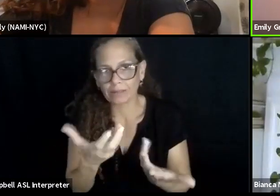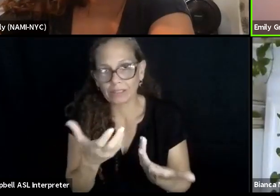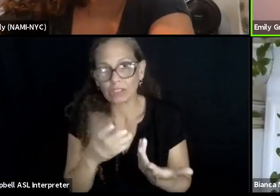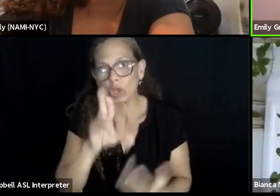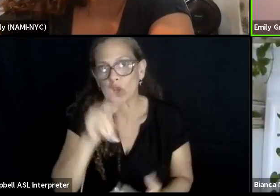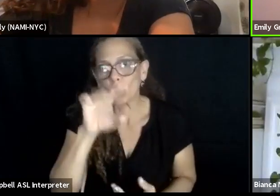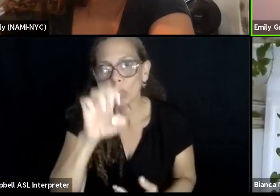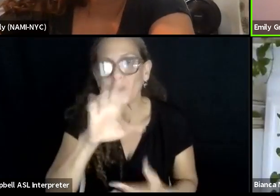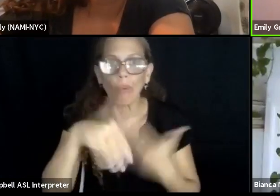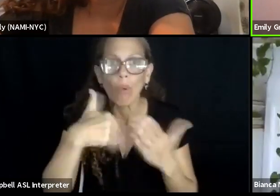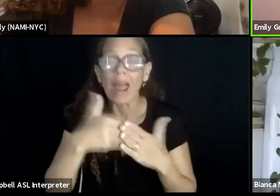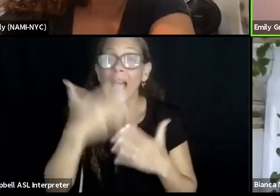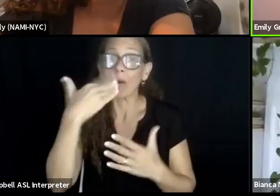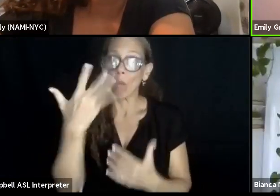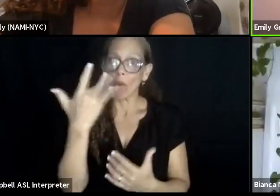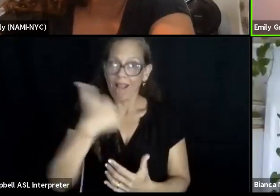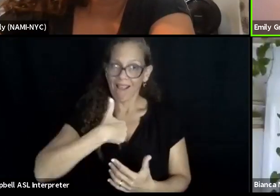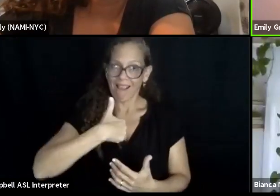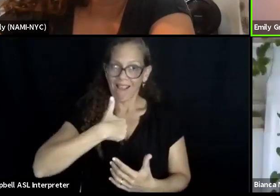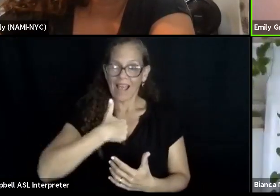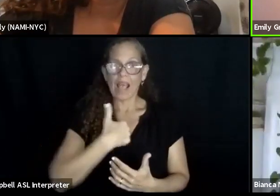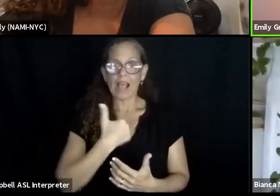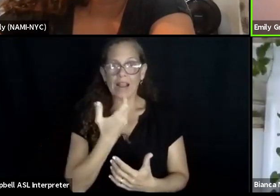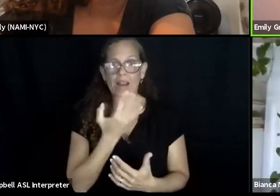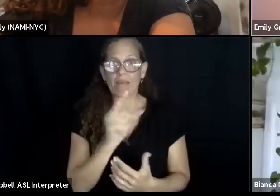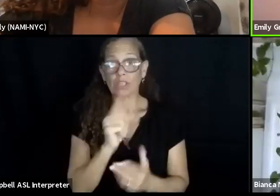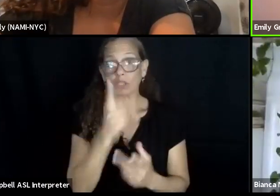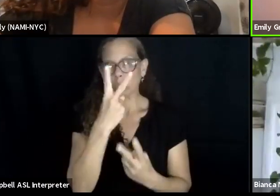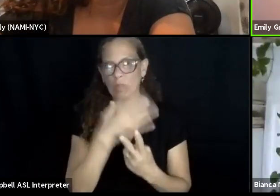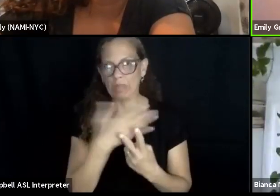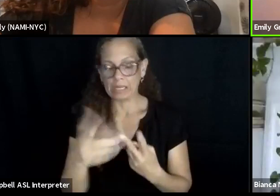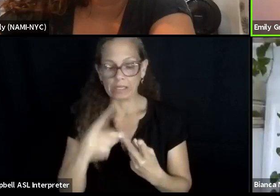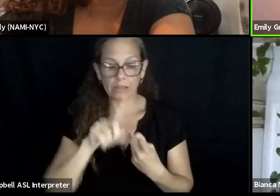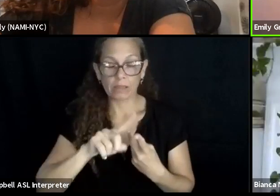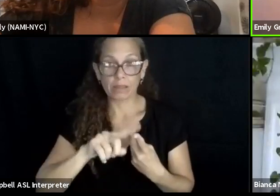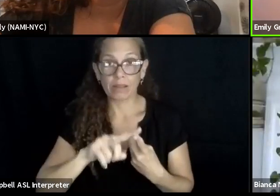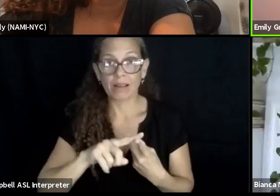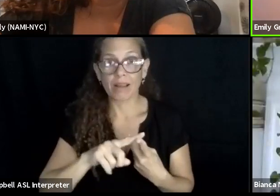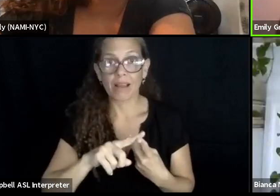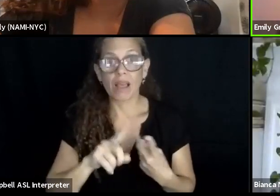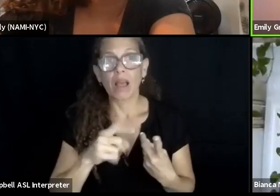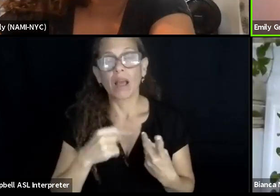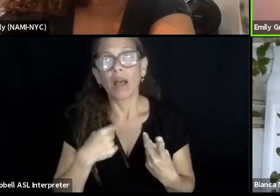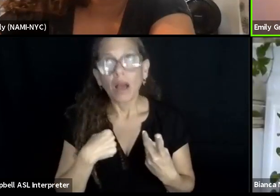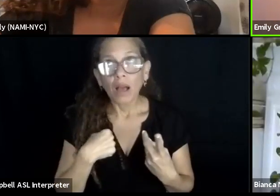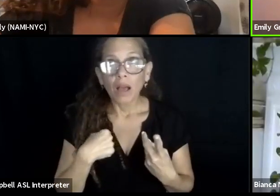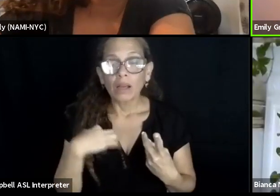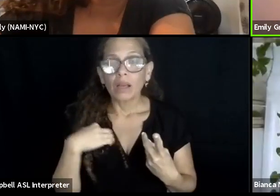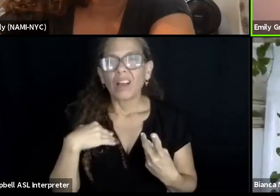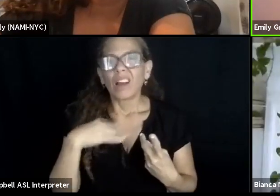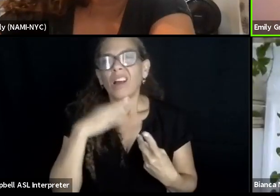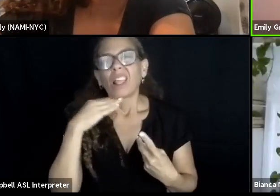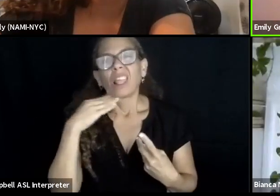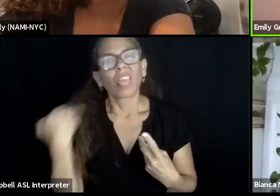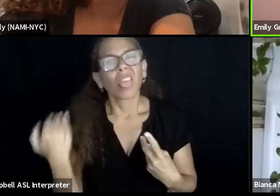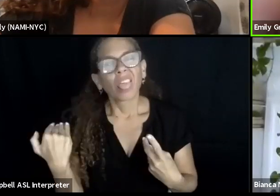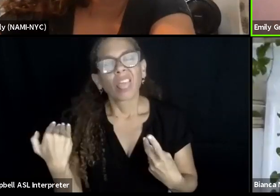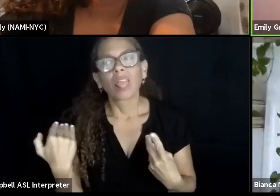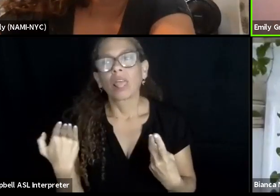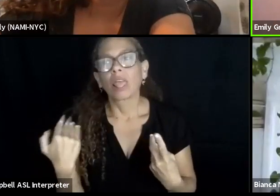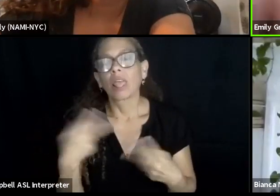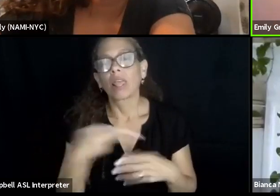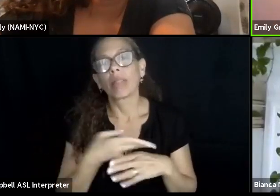it. And the reason I loved it was twofold. One was because I was tired of just laying on my therapist's couch